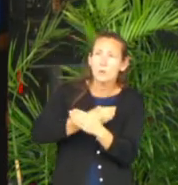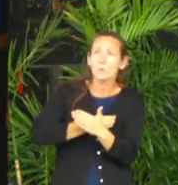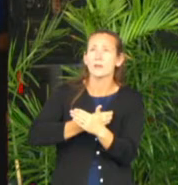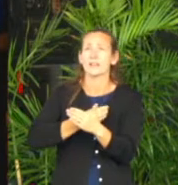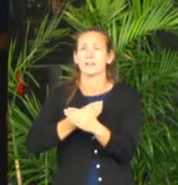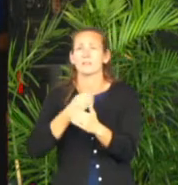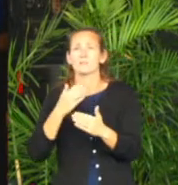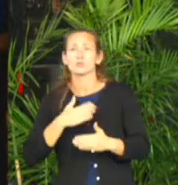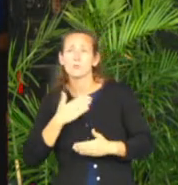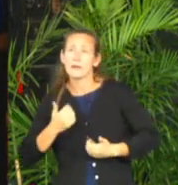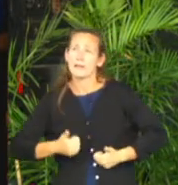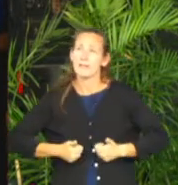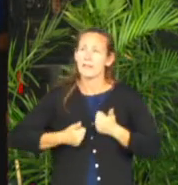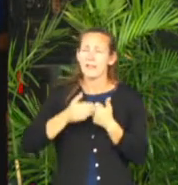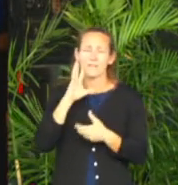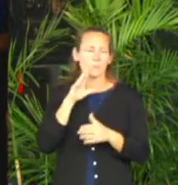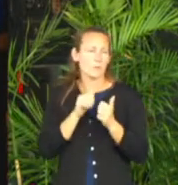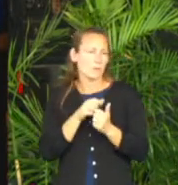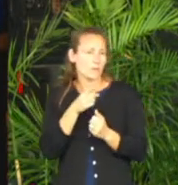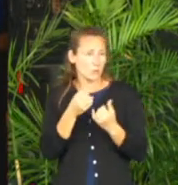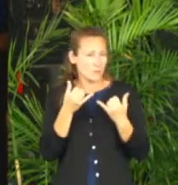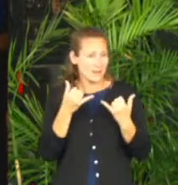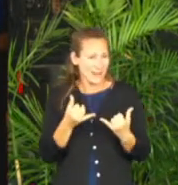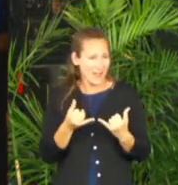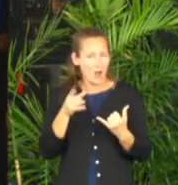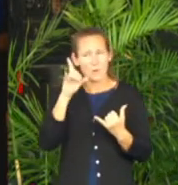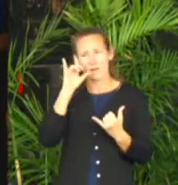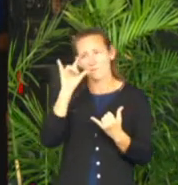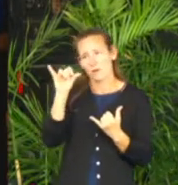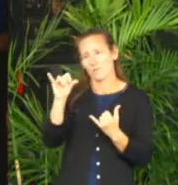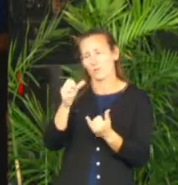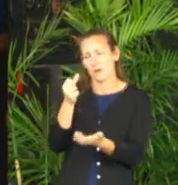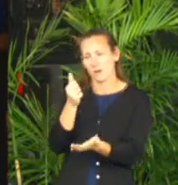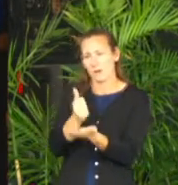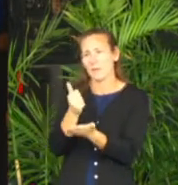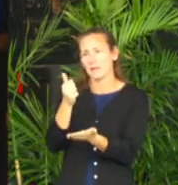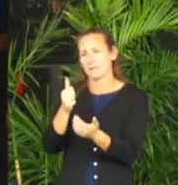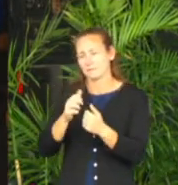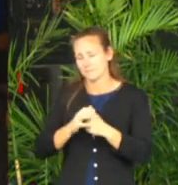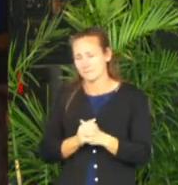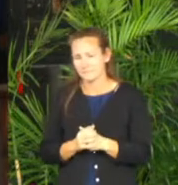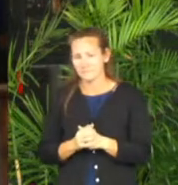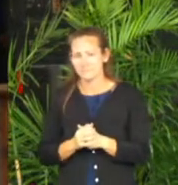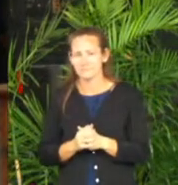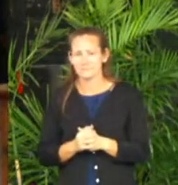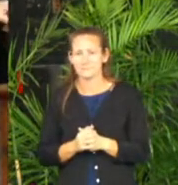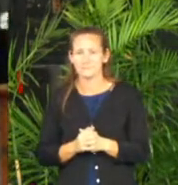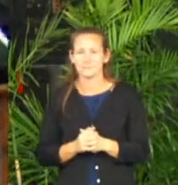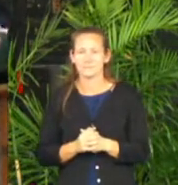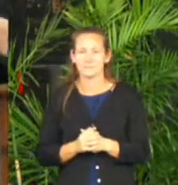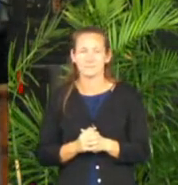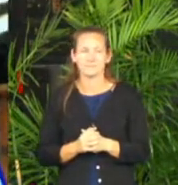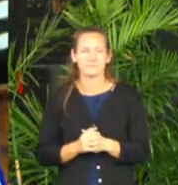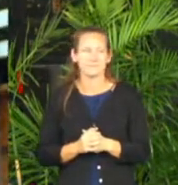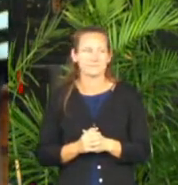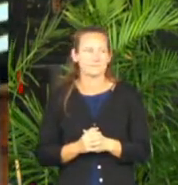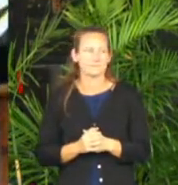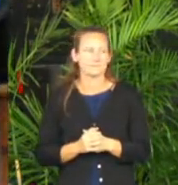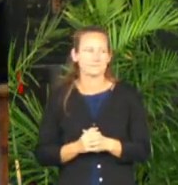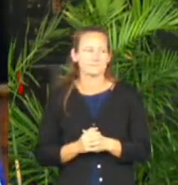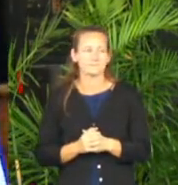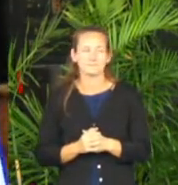you and those you love, now and forevermore. Amen.